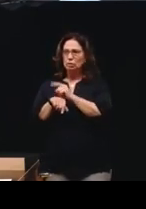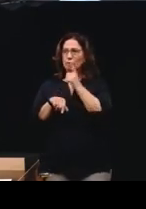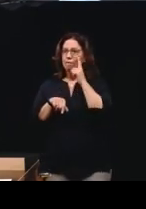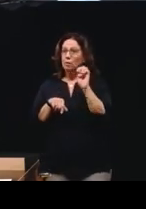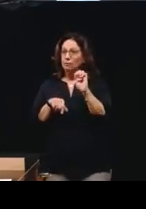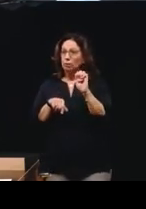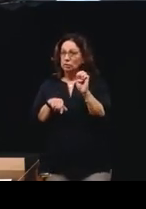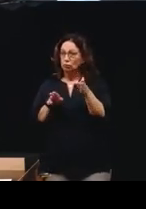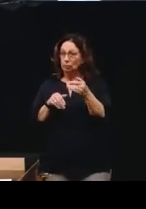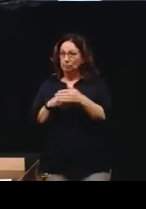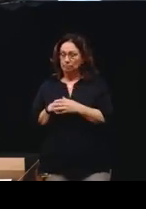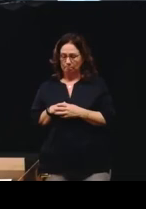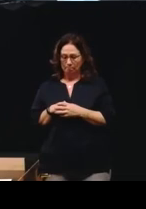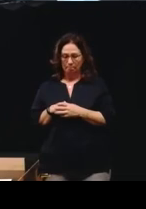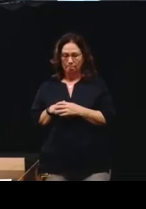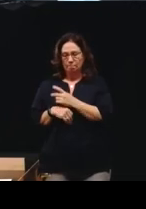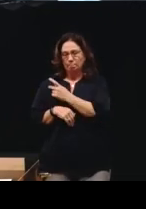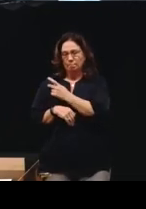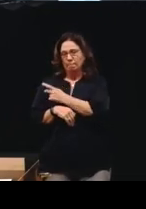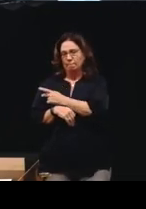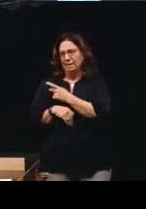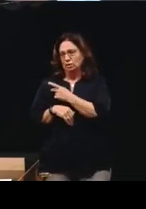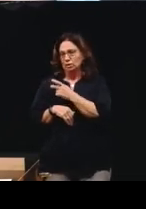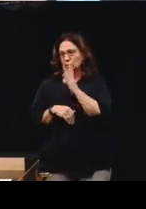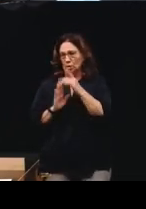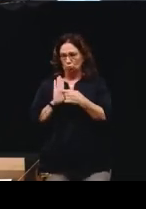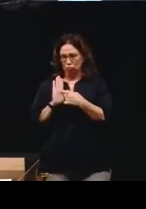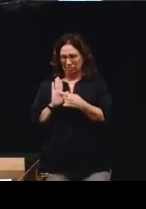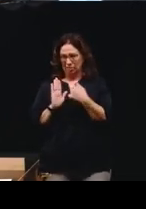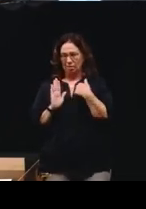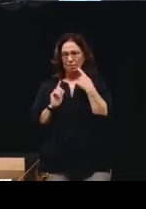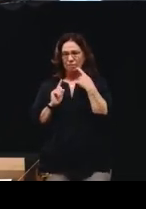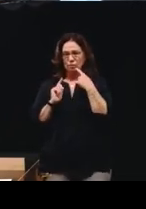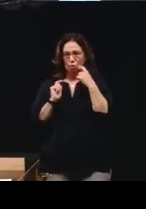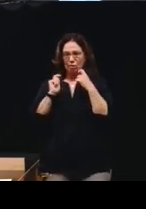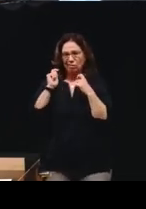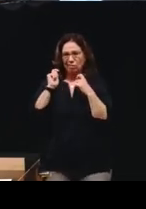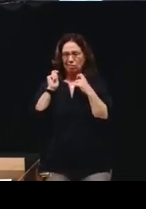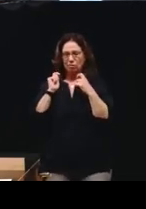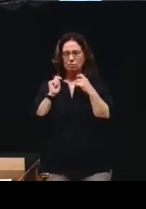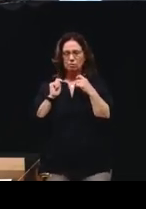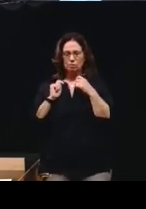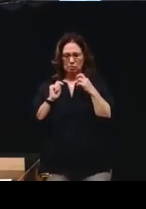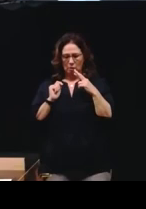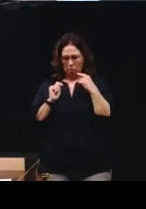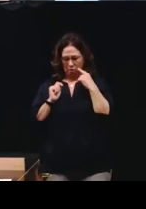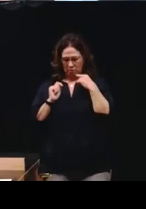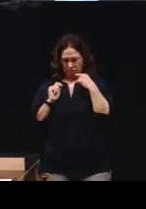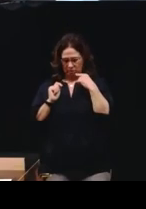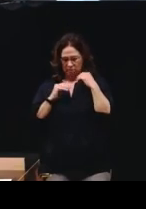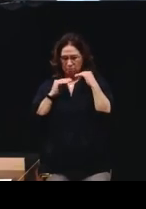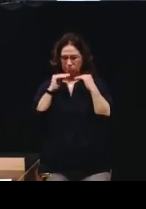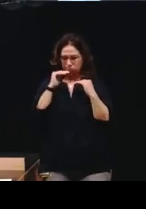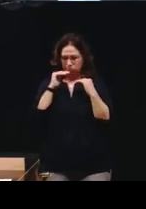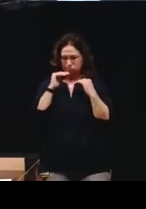emergency room. And patients will present with this jaw deviation and platysma hyperactivation,